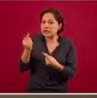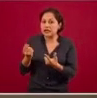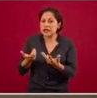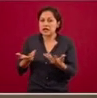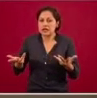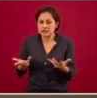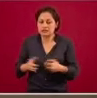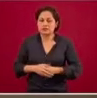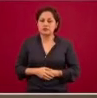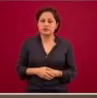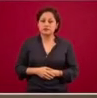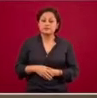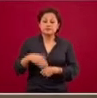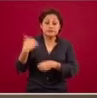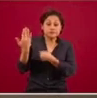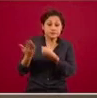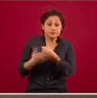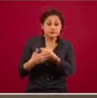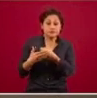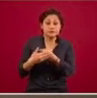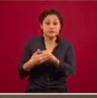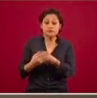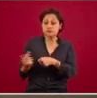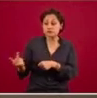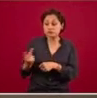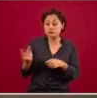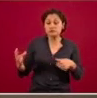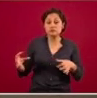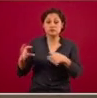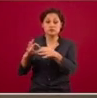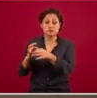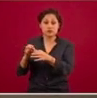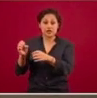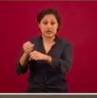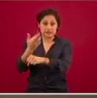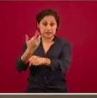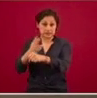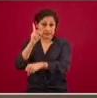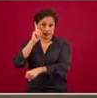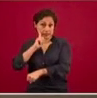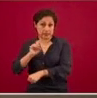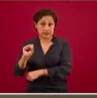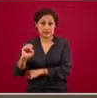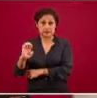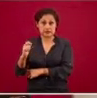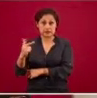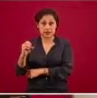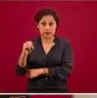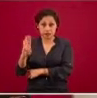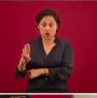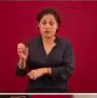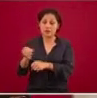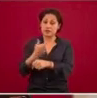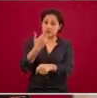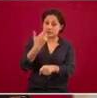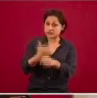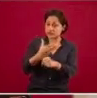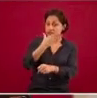in an environment of close cooperation, and we are very close to